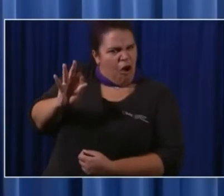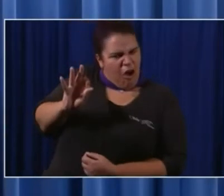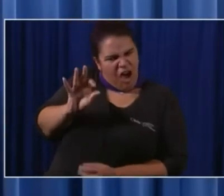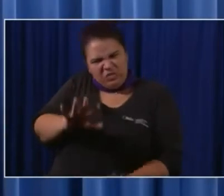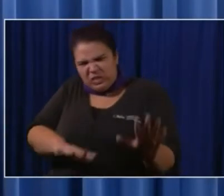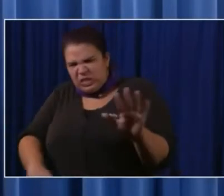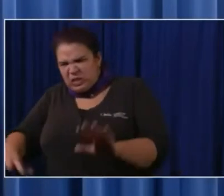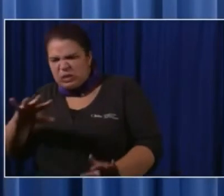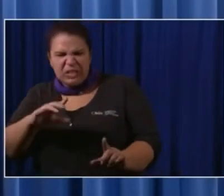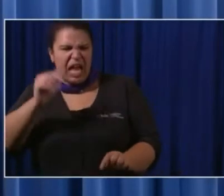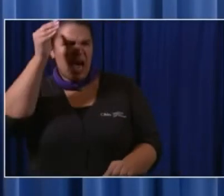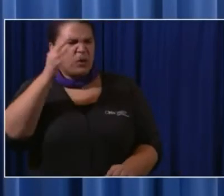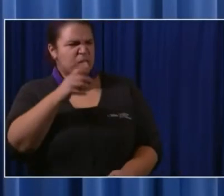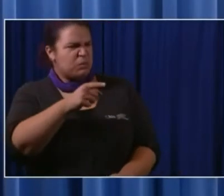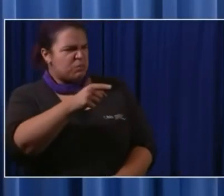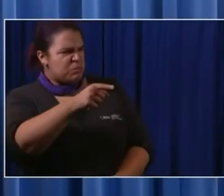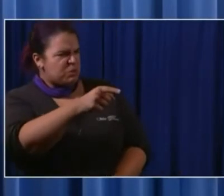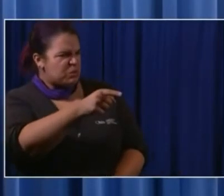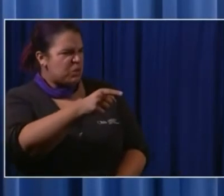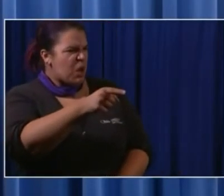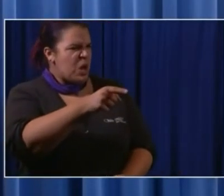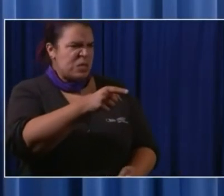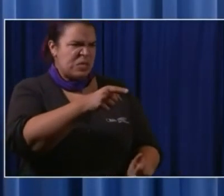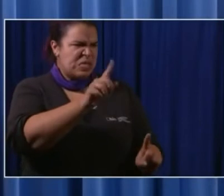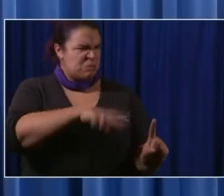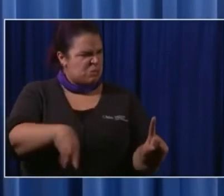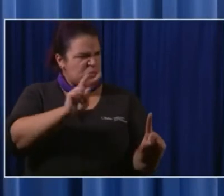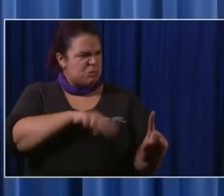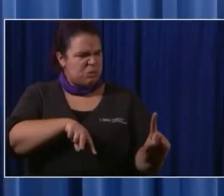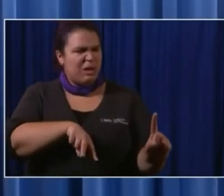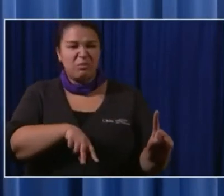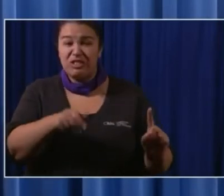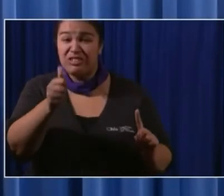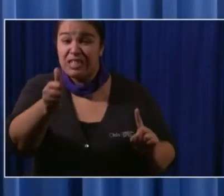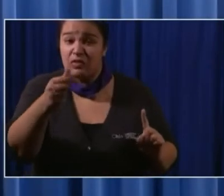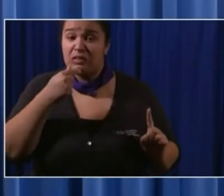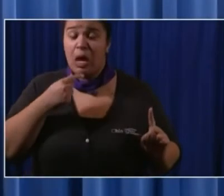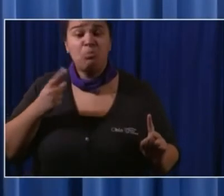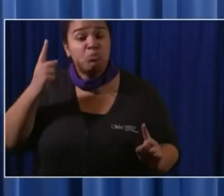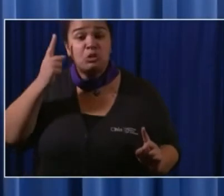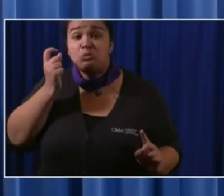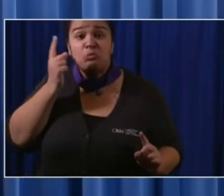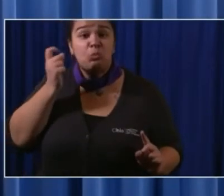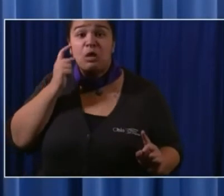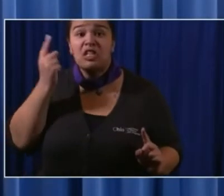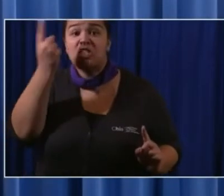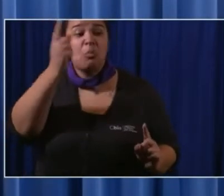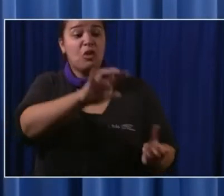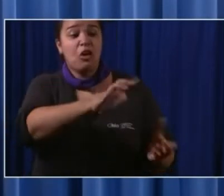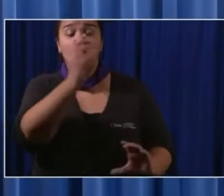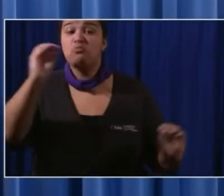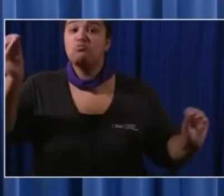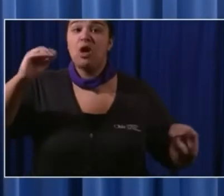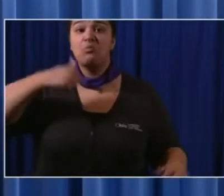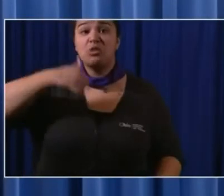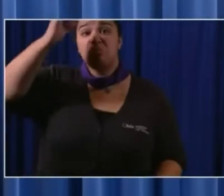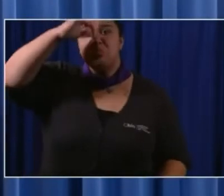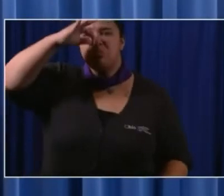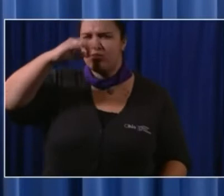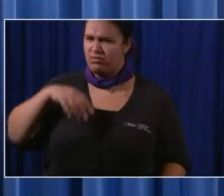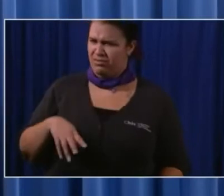you didn't suspect anything? And even if you support nuclear power, why are you not more concerned